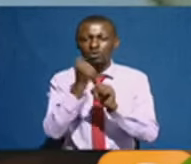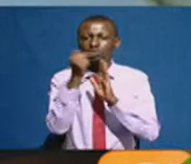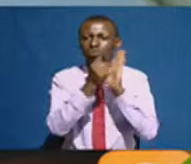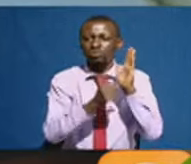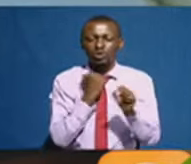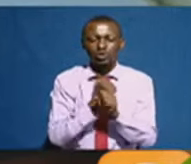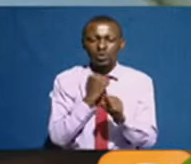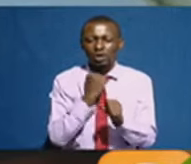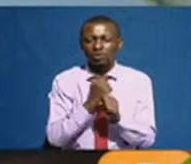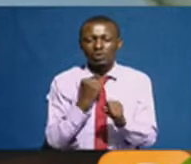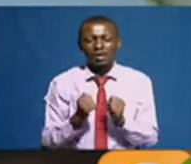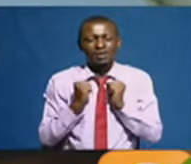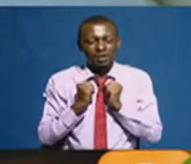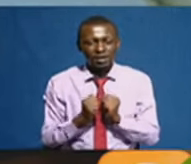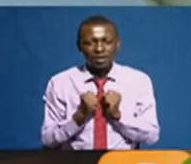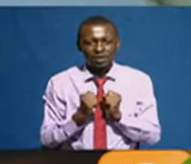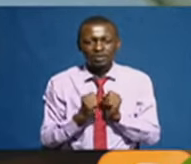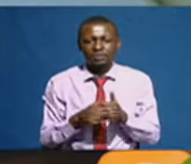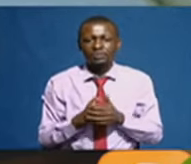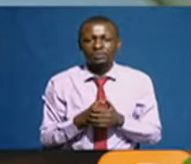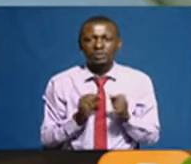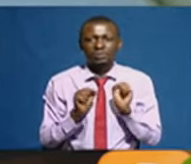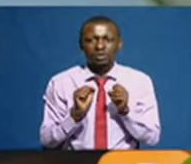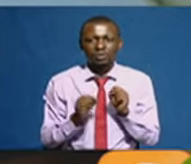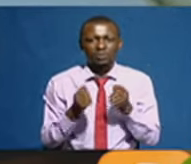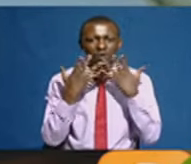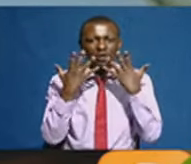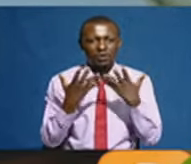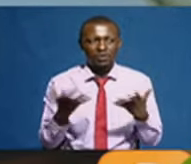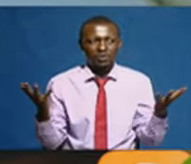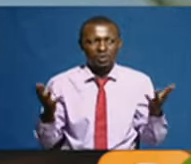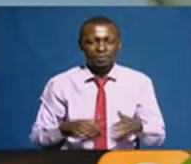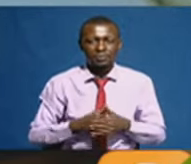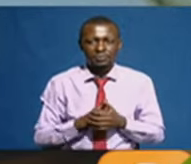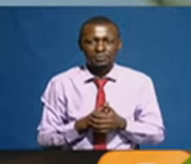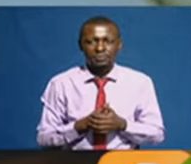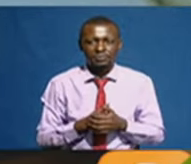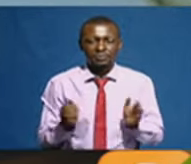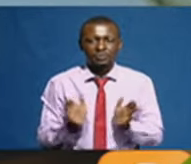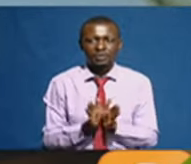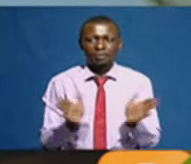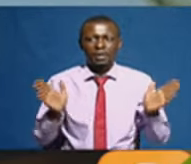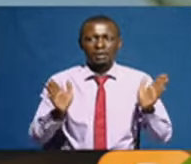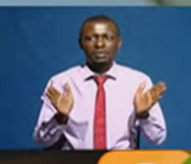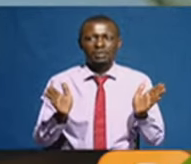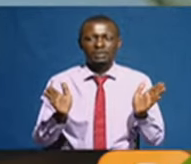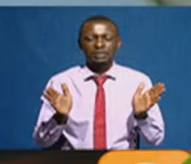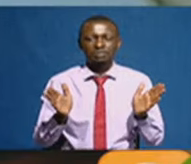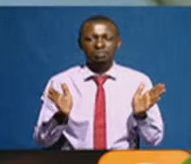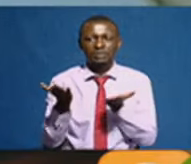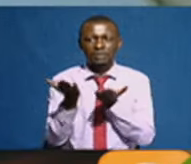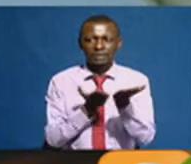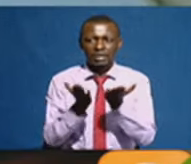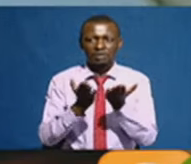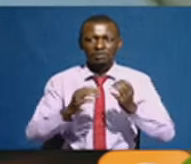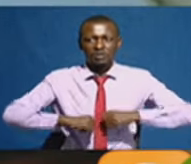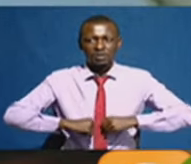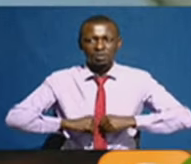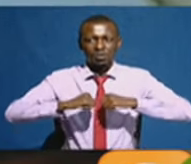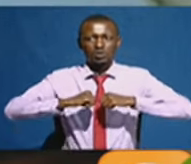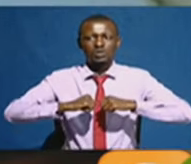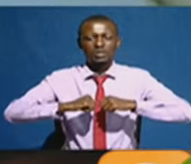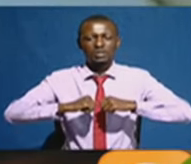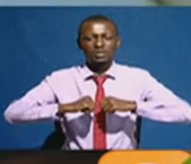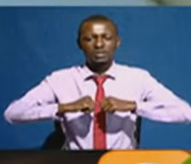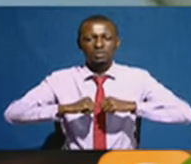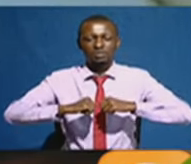work. And I think a fair point has to be made that the head of public service has been hard at work in